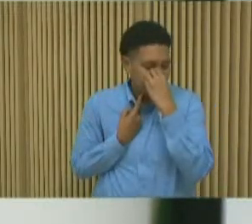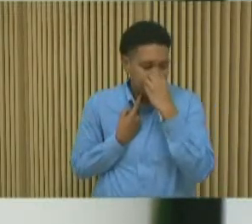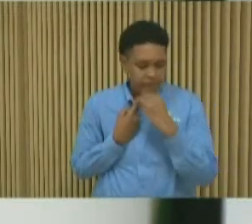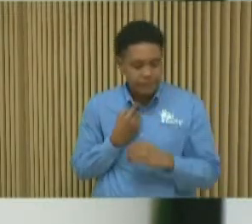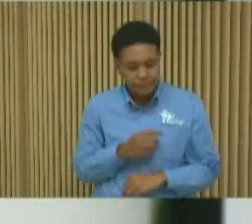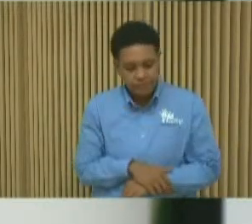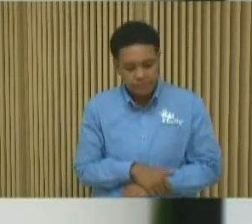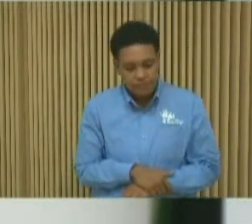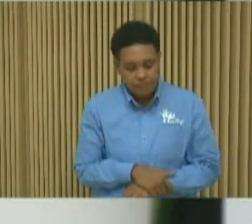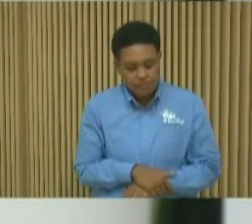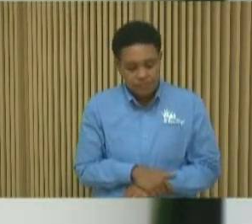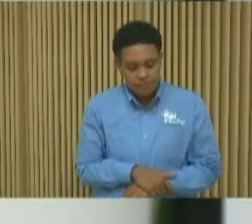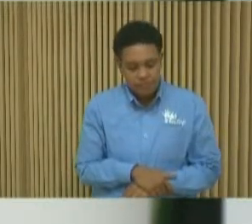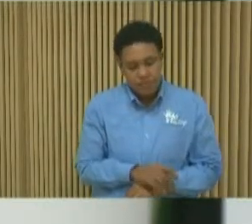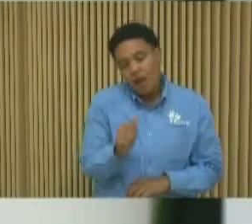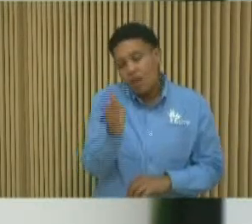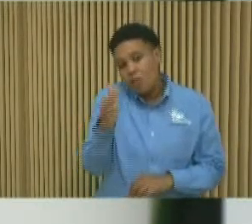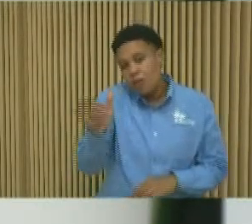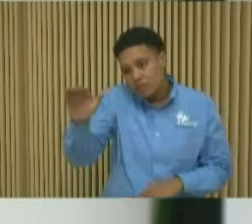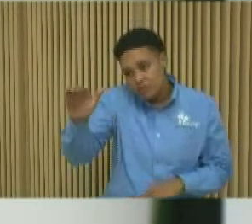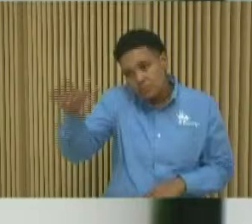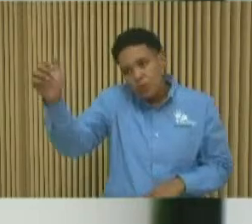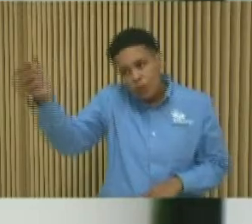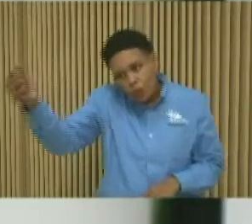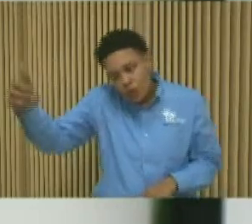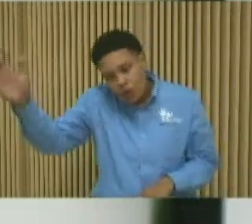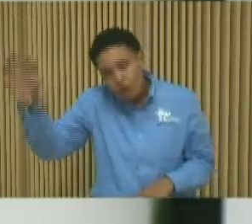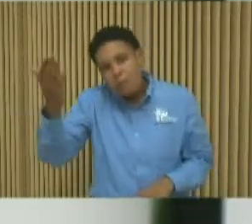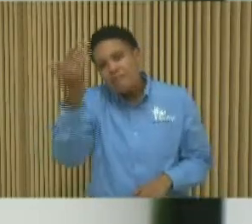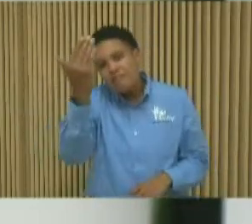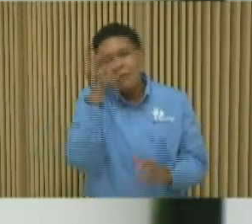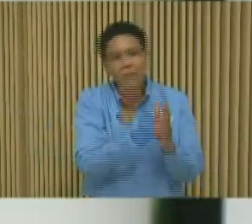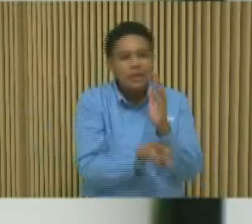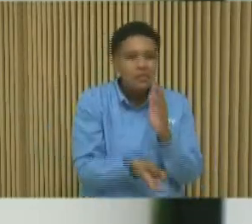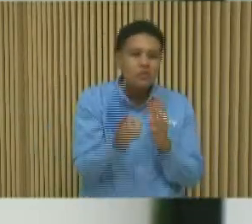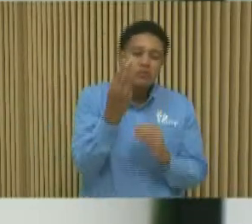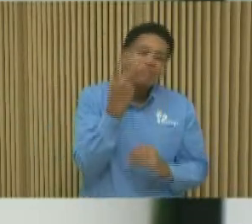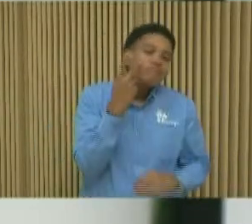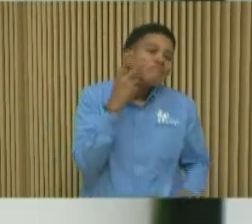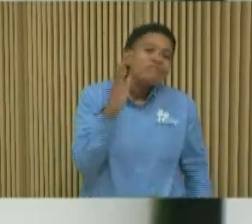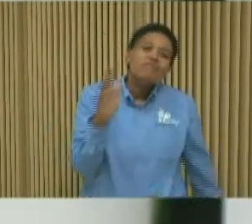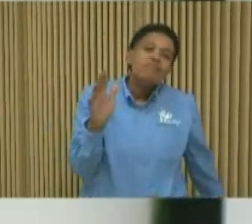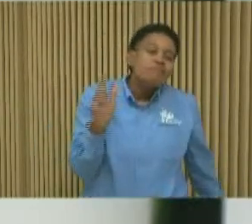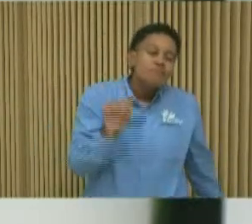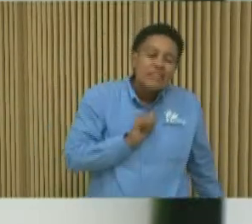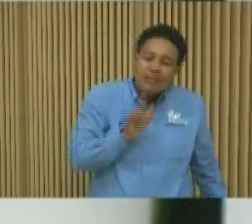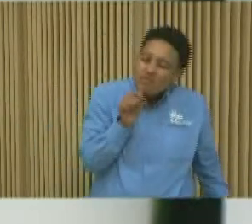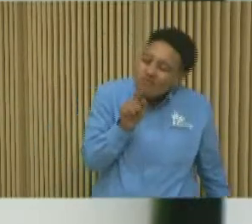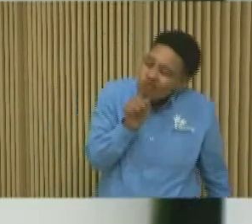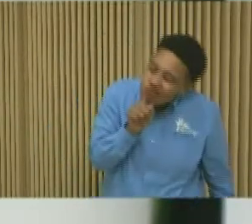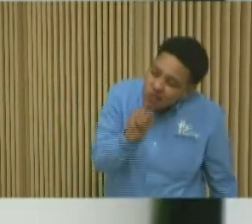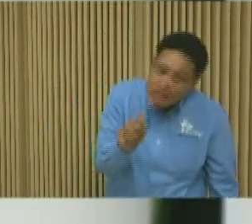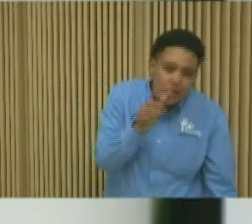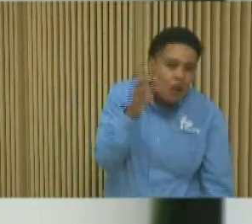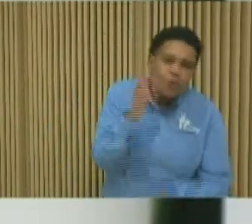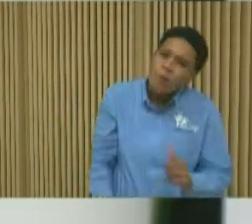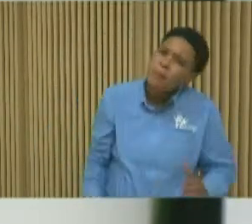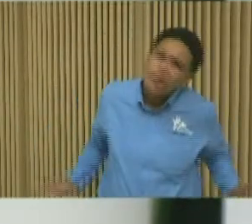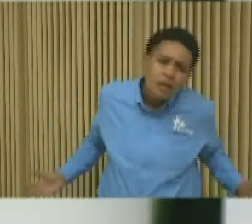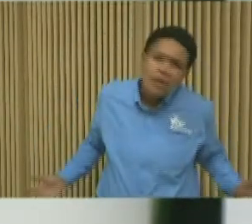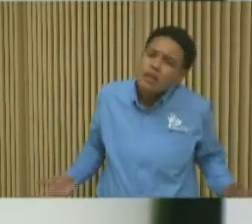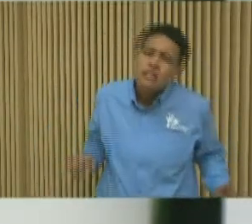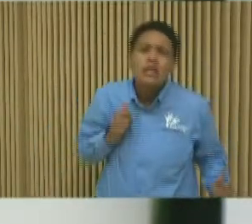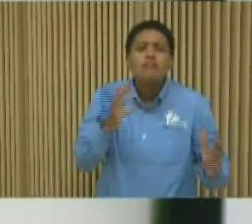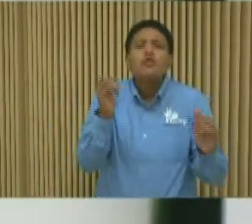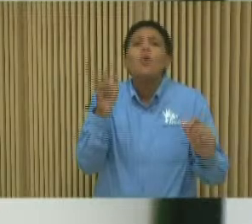then be removed, and you might have a little 15 minutes or to say, look, I'm really not being hard, but I just